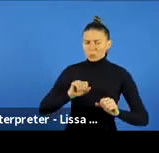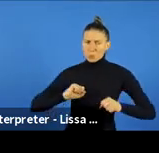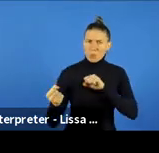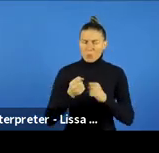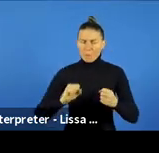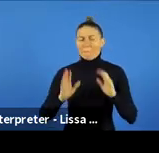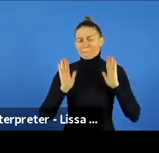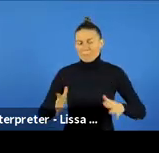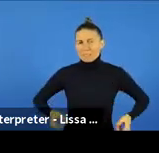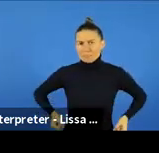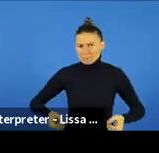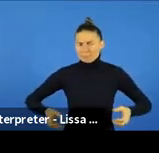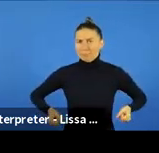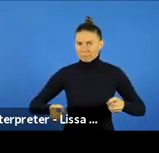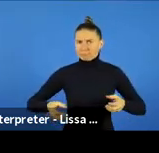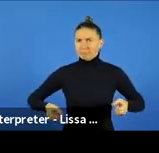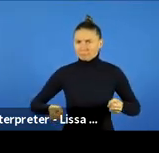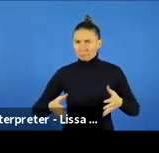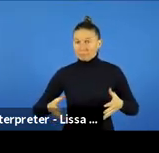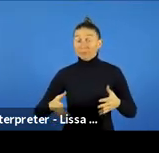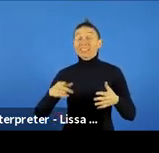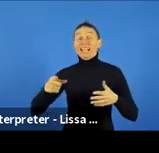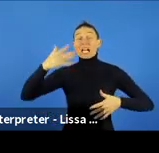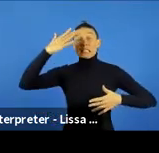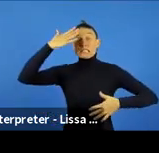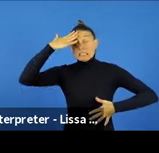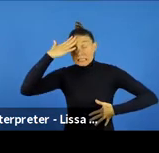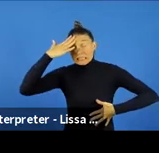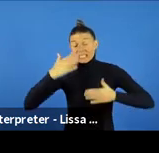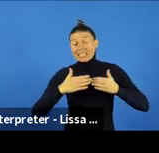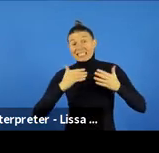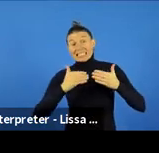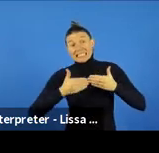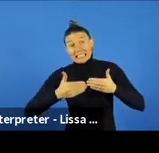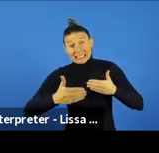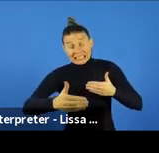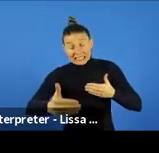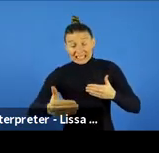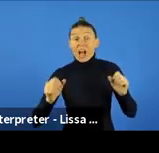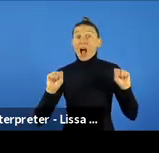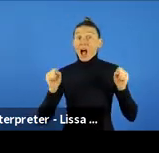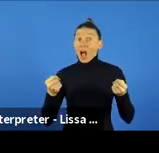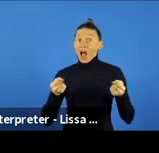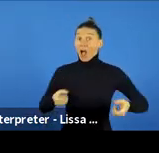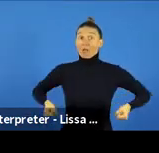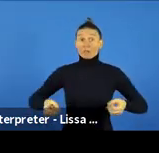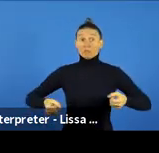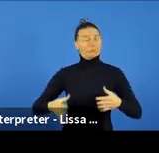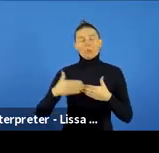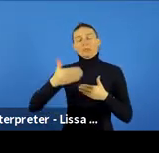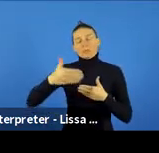And in the later stages of his disease, he will also not be able to control his wheelchair by himself anymore. So he has to rely